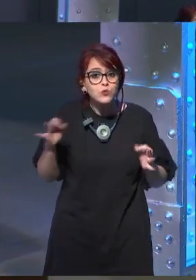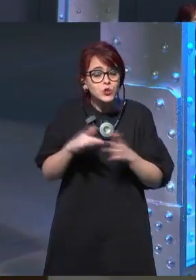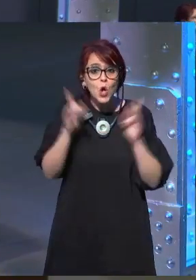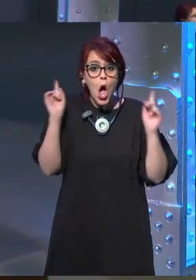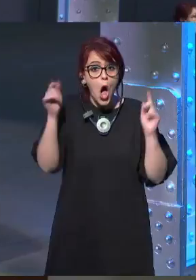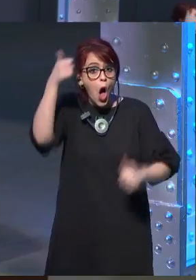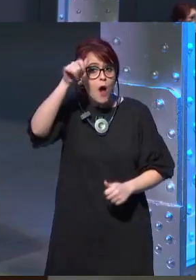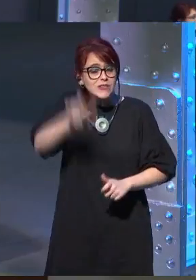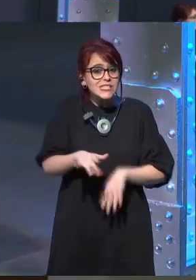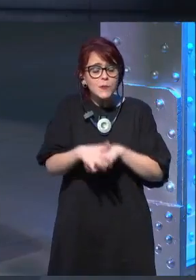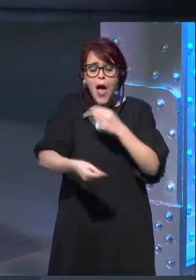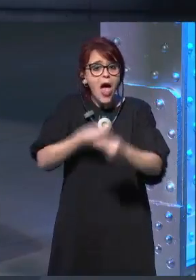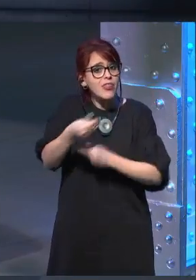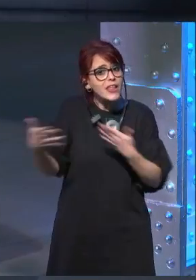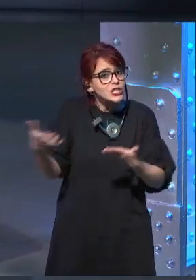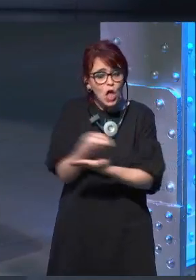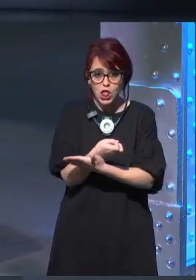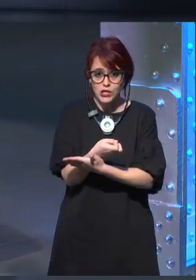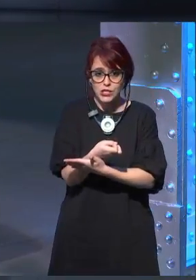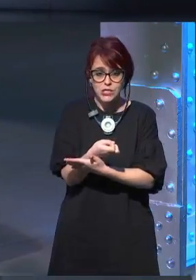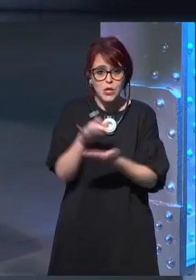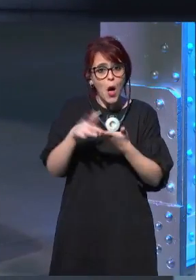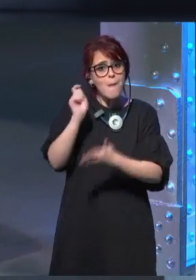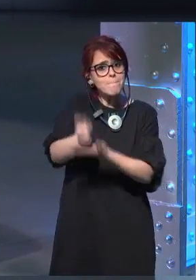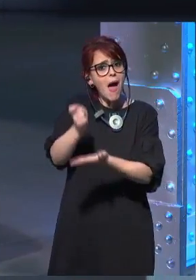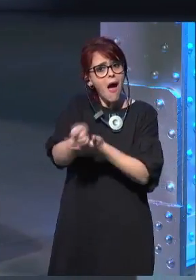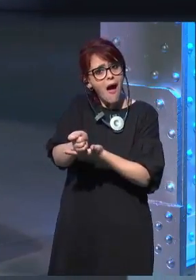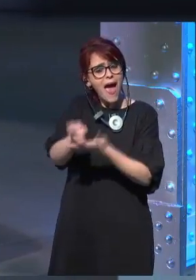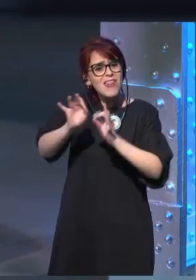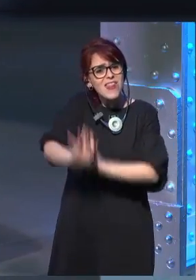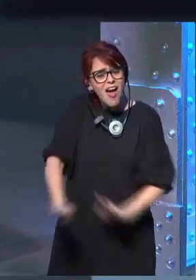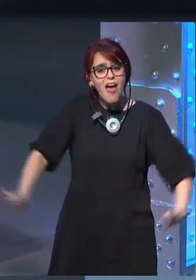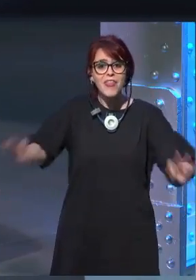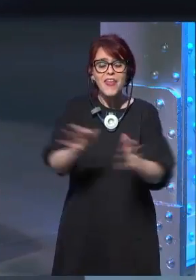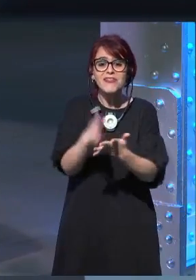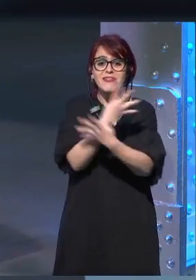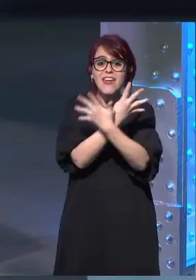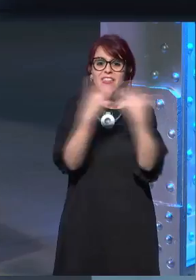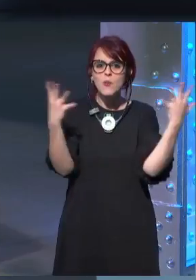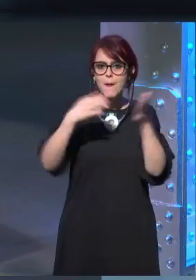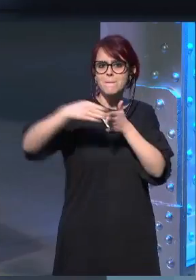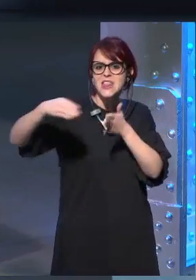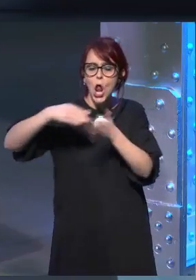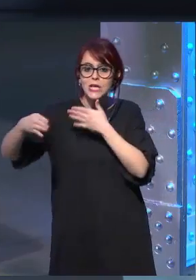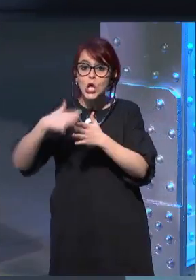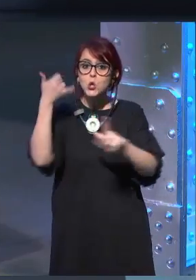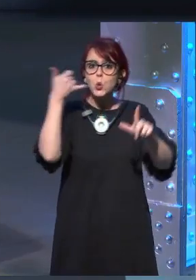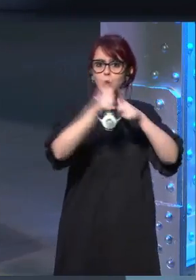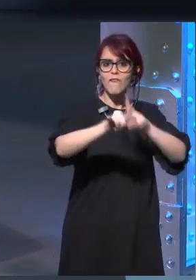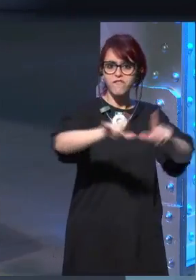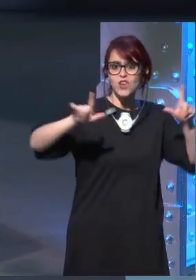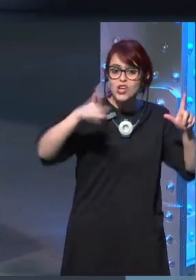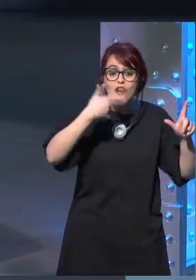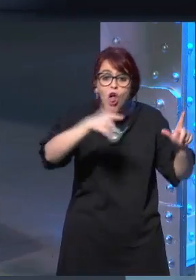does. Doesn't get paid for it. That's all he does. 99 million views on YouTube. And yet nobody's heard of